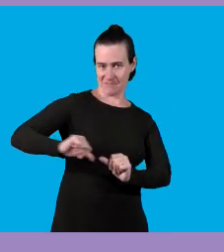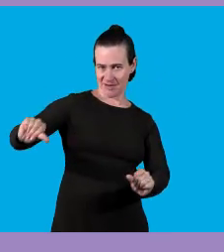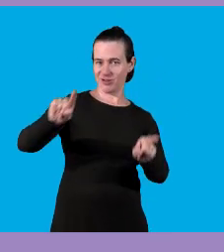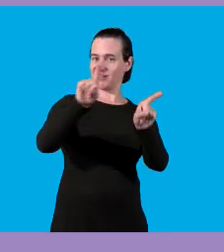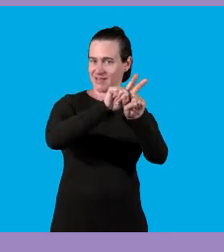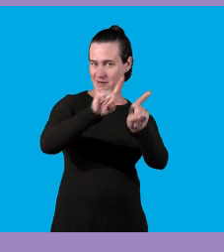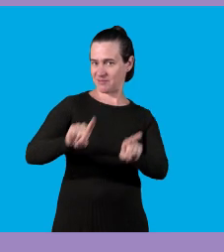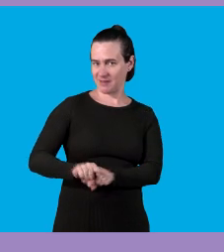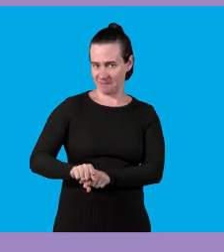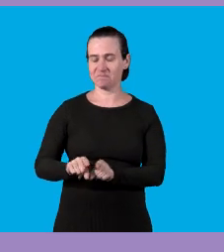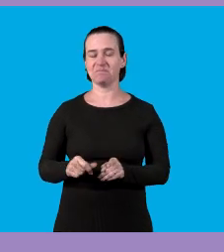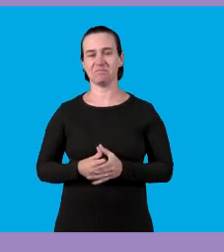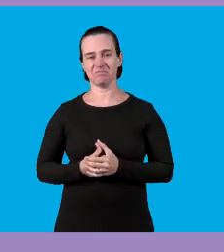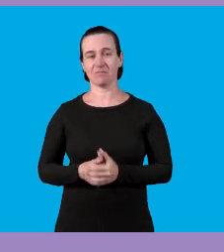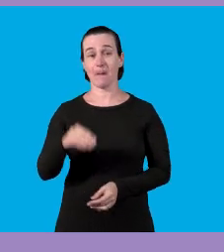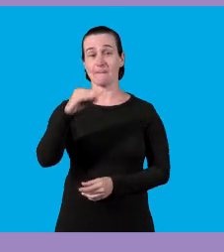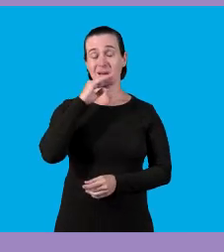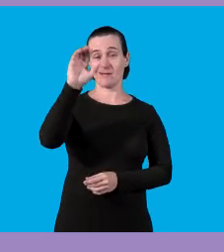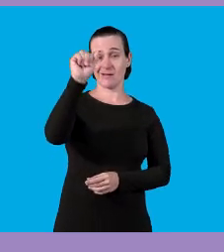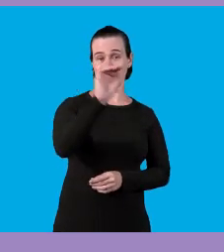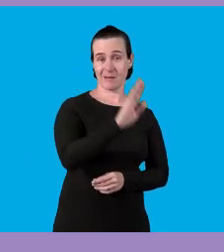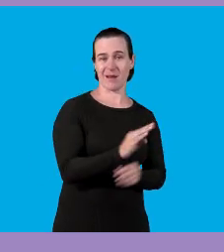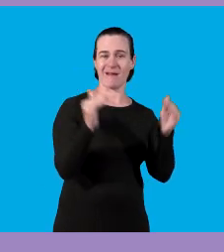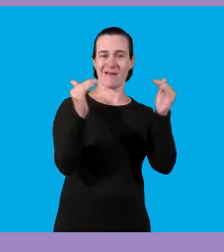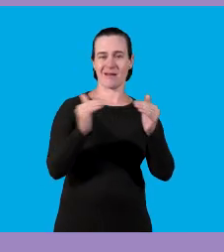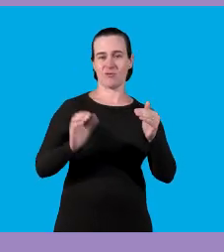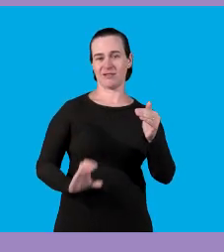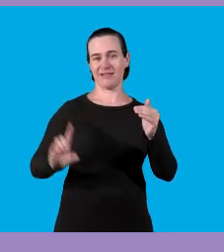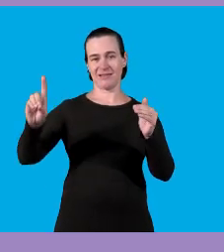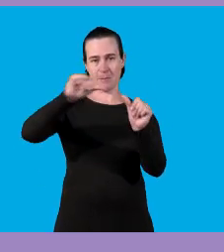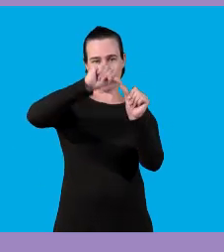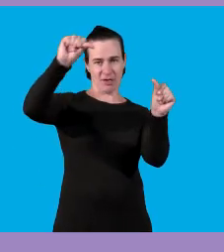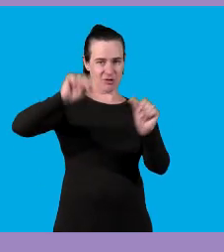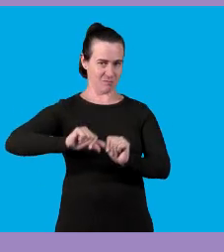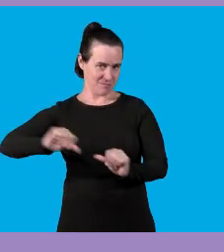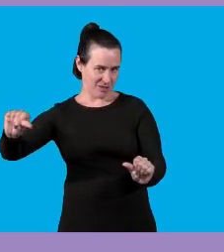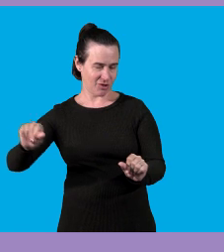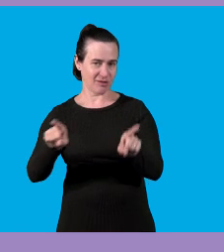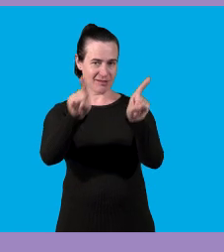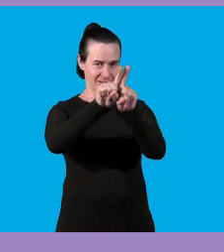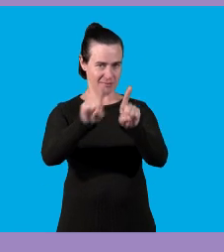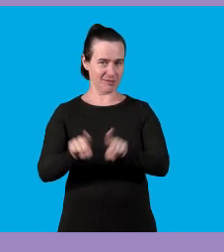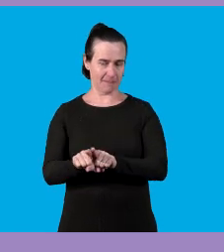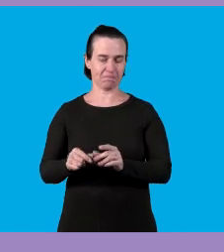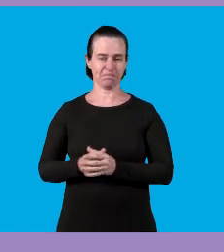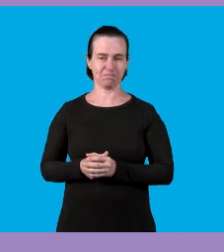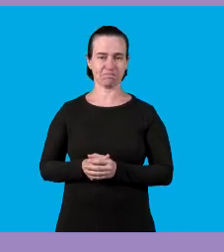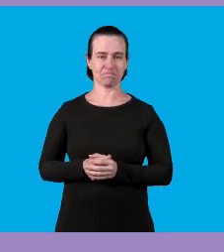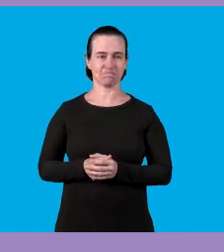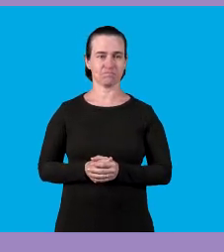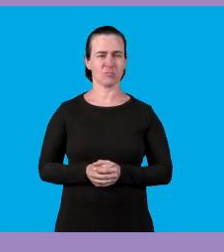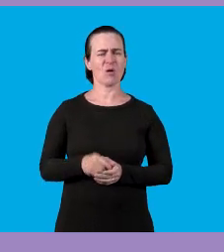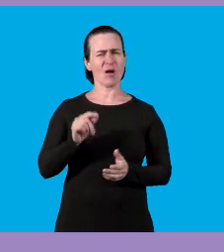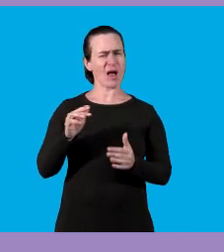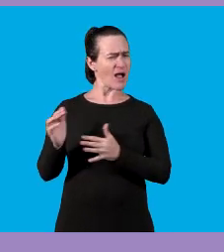AB. So AB equals to CD. Because of that marking, so we say we